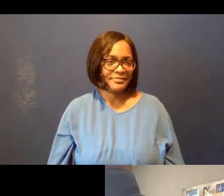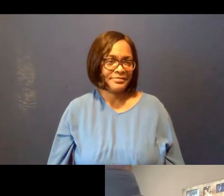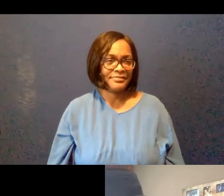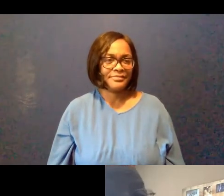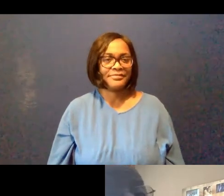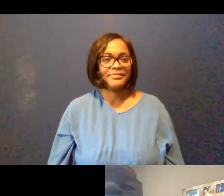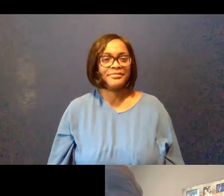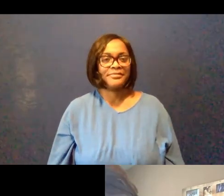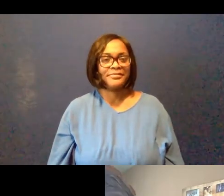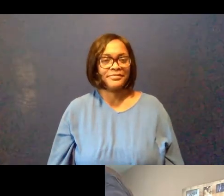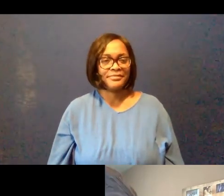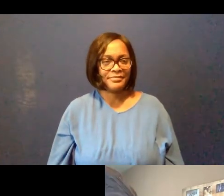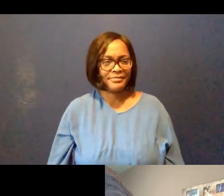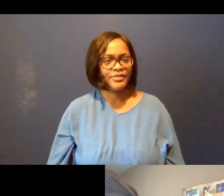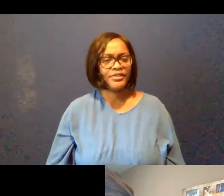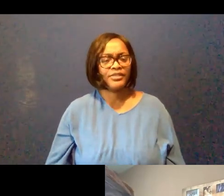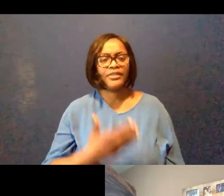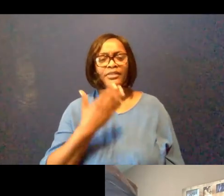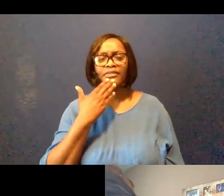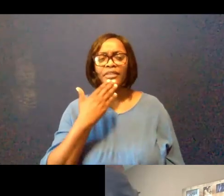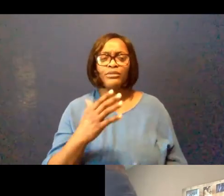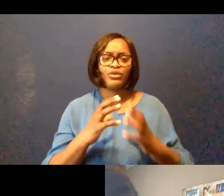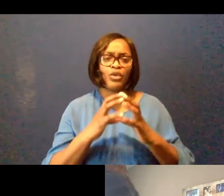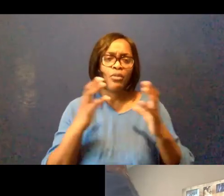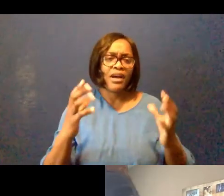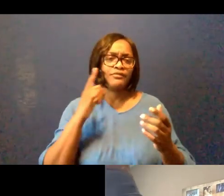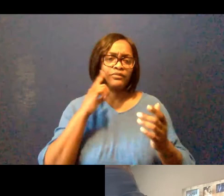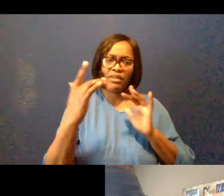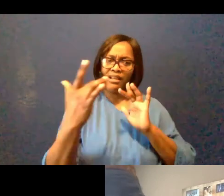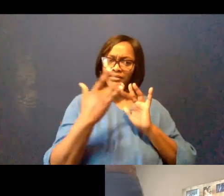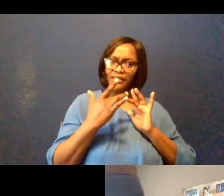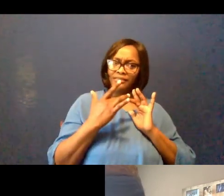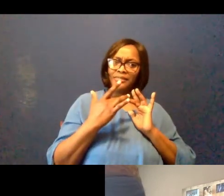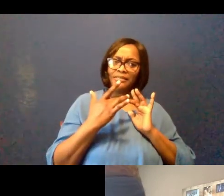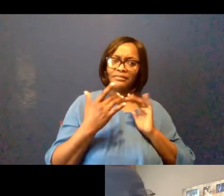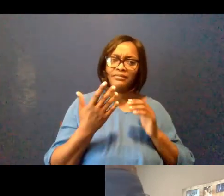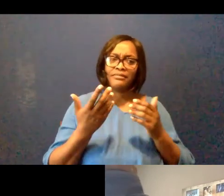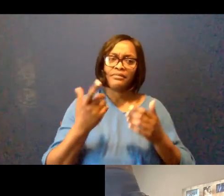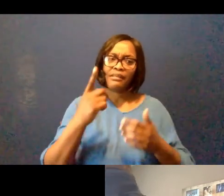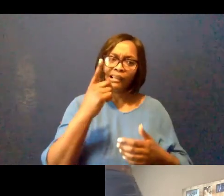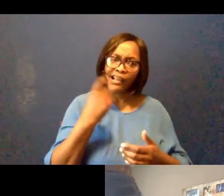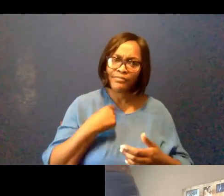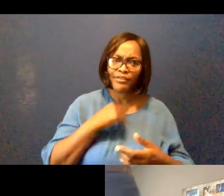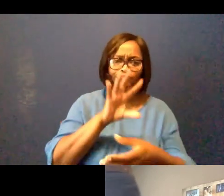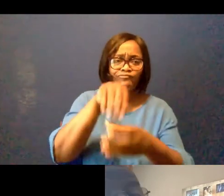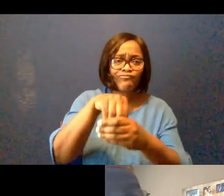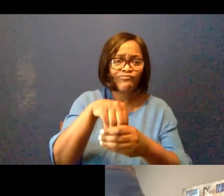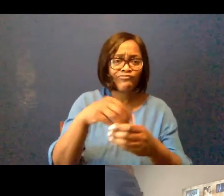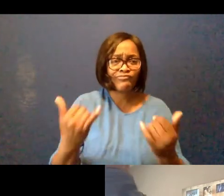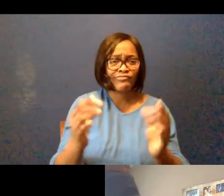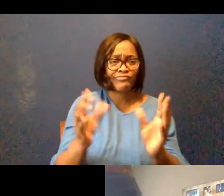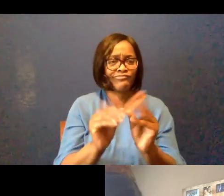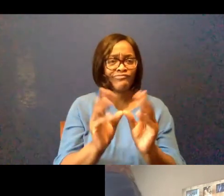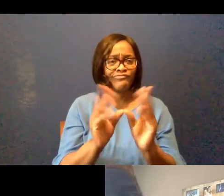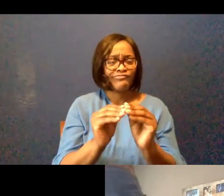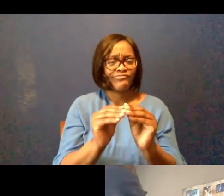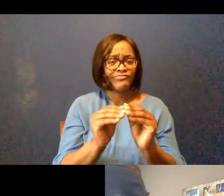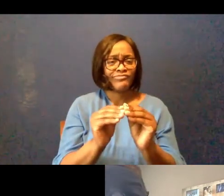They got to do it as a gift to